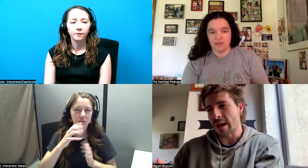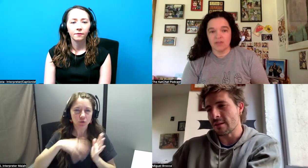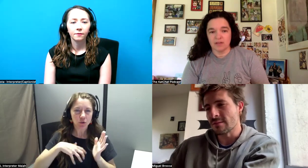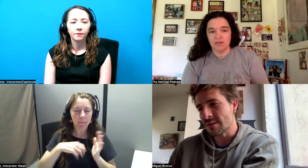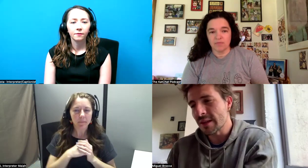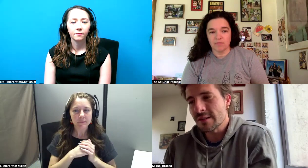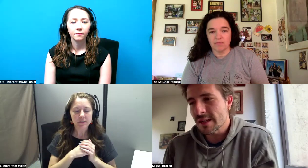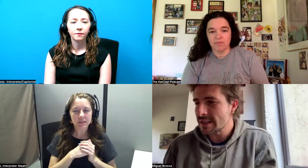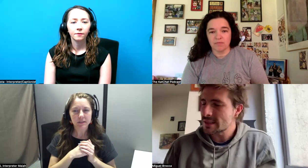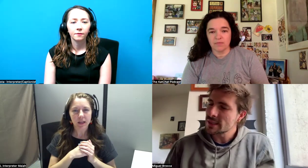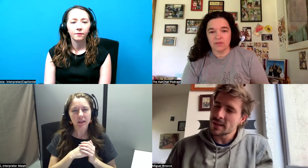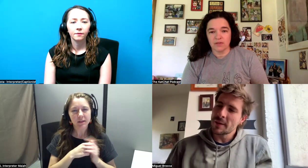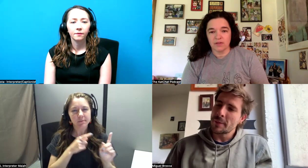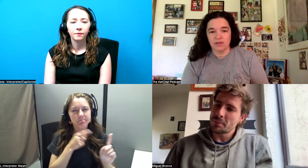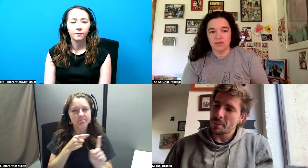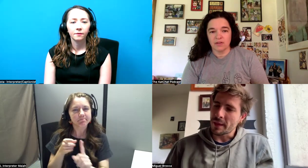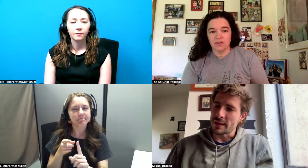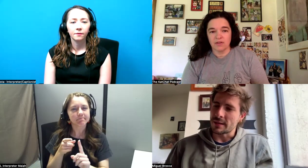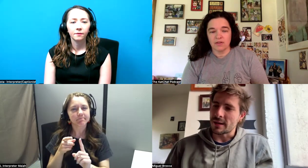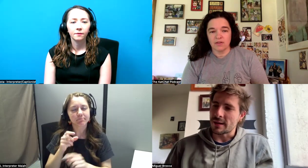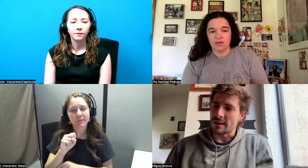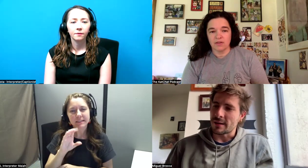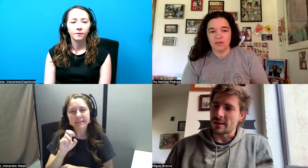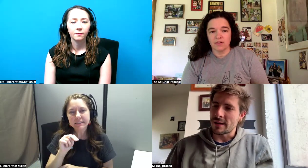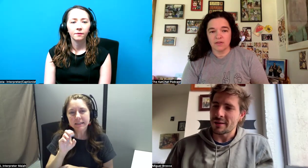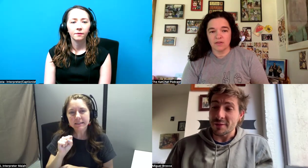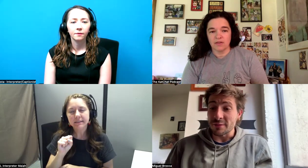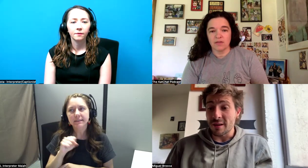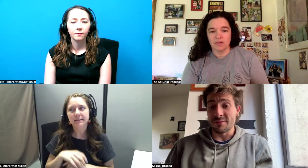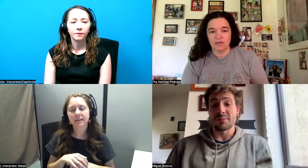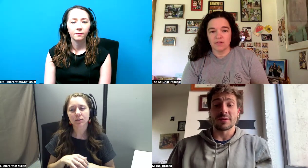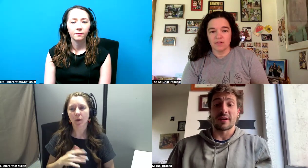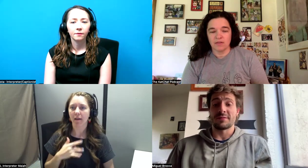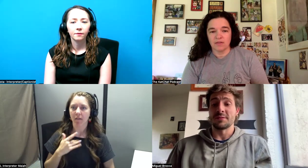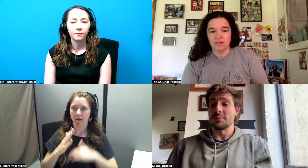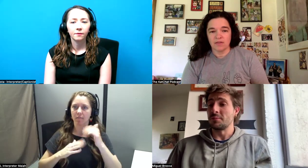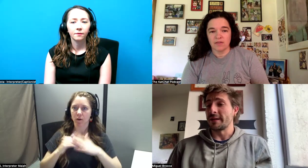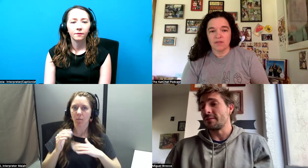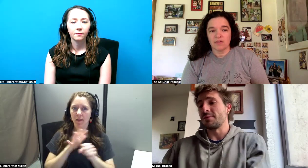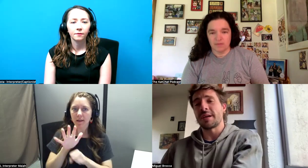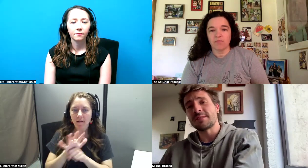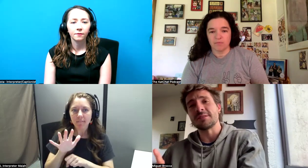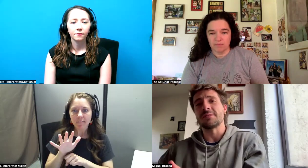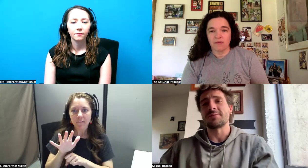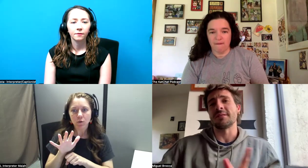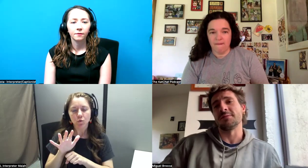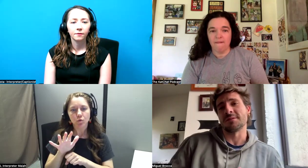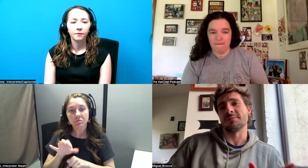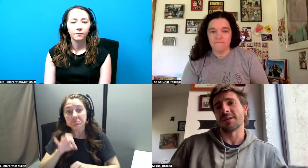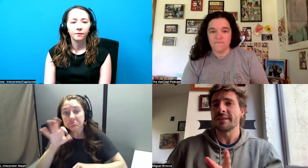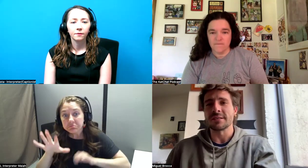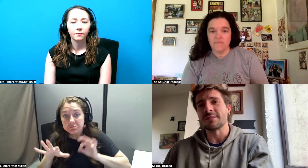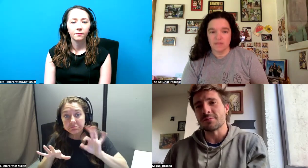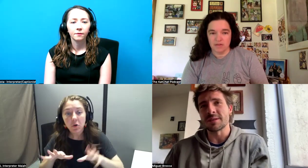the main scenes at least. And I felt comfortable enough to make some suggestions or try to do